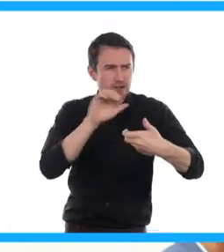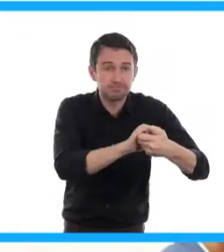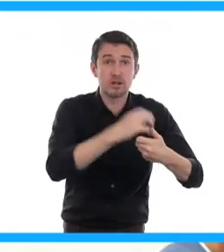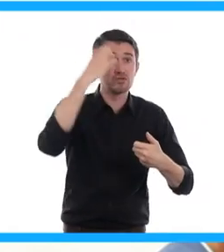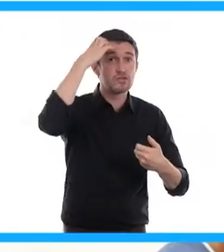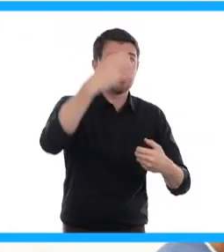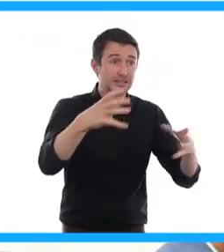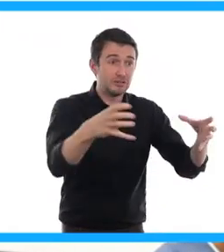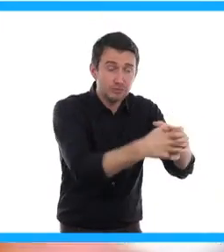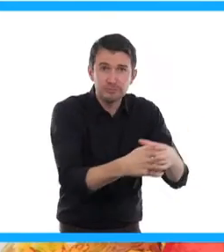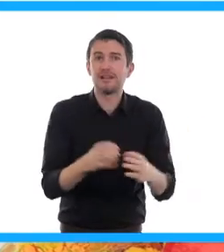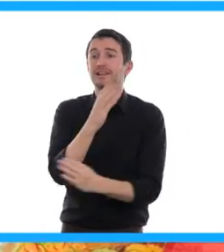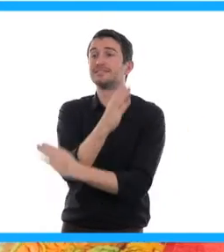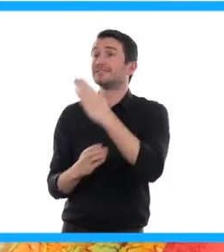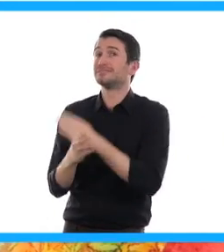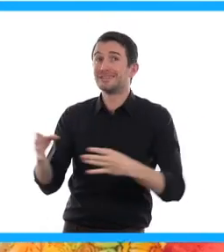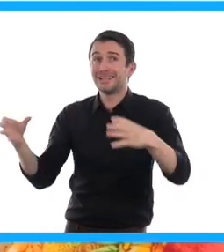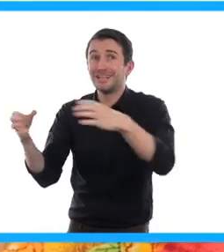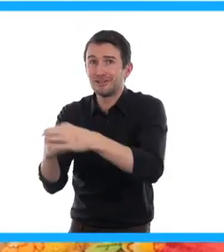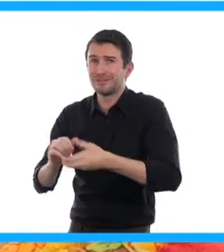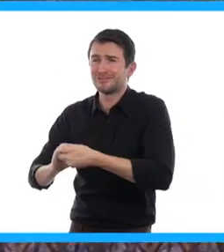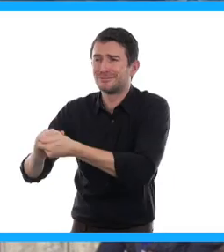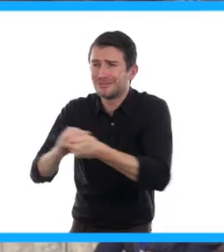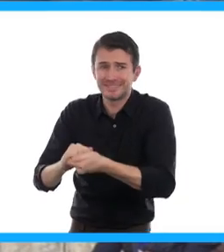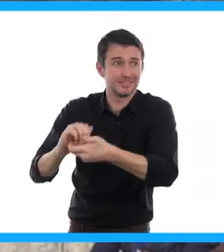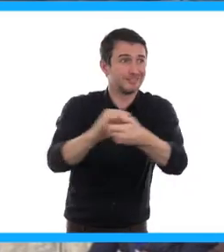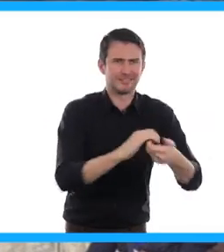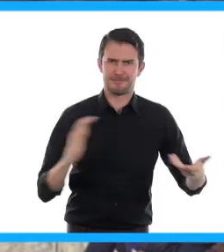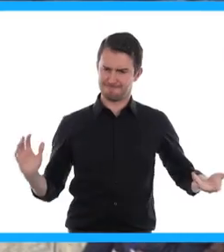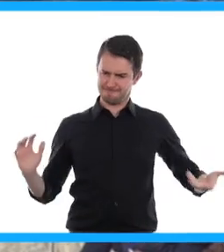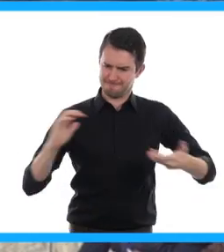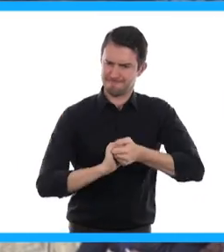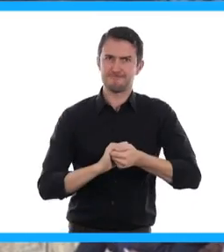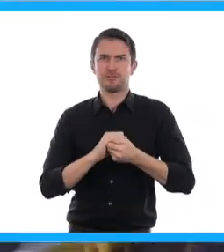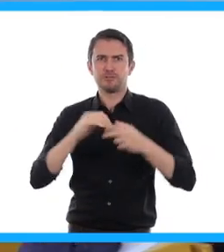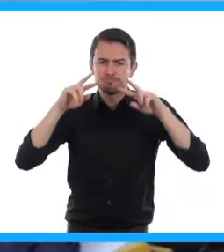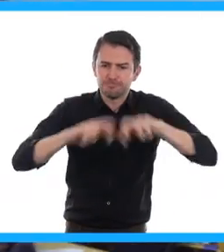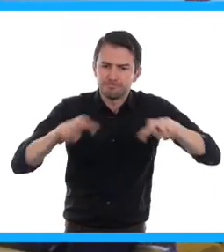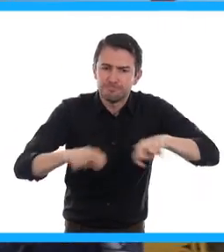to disabled persons organizations, researchers, and families.